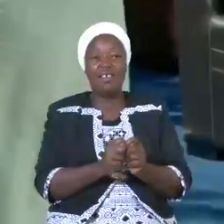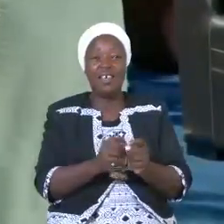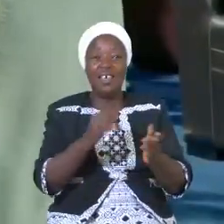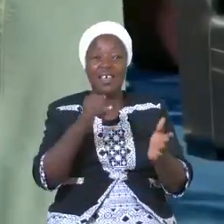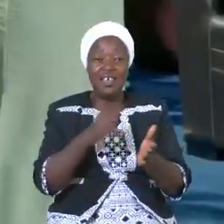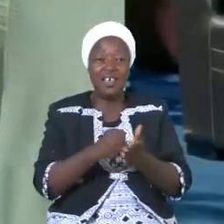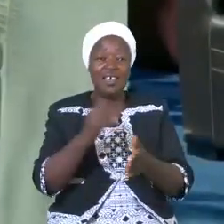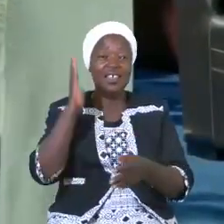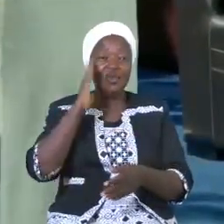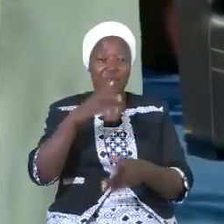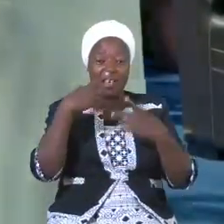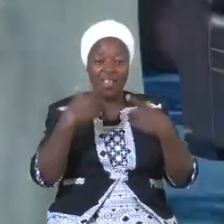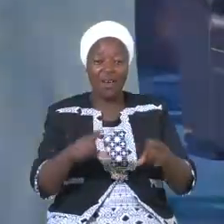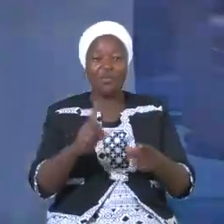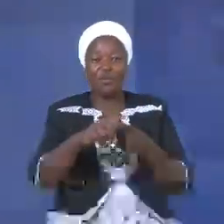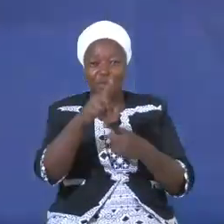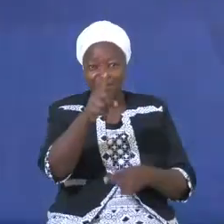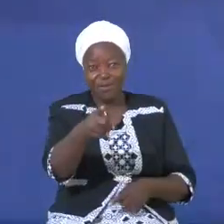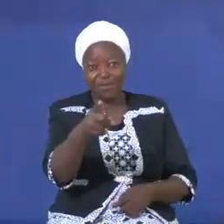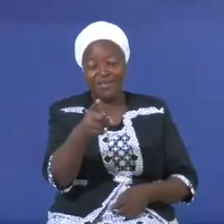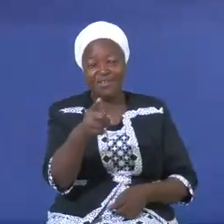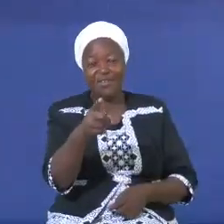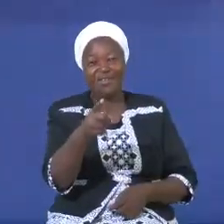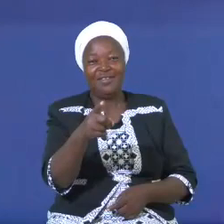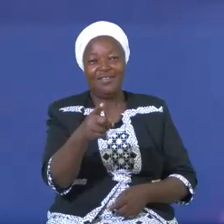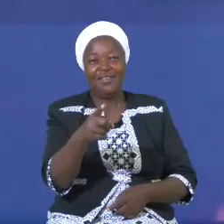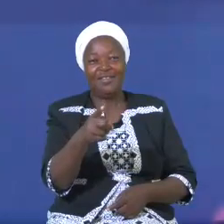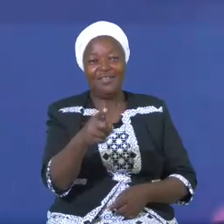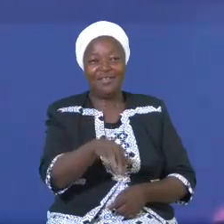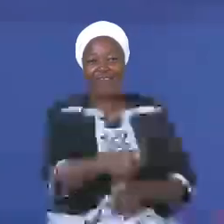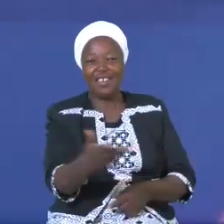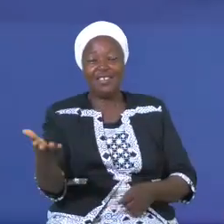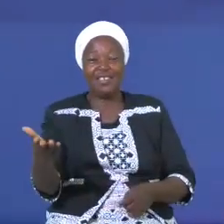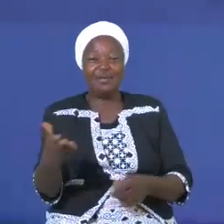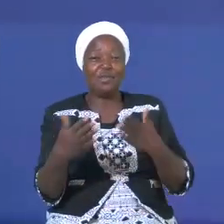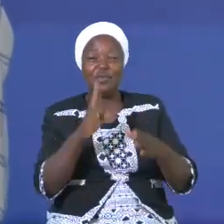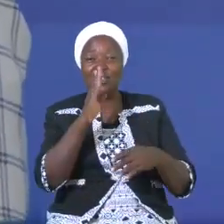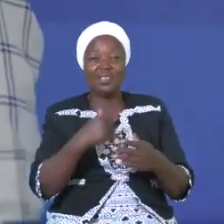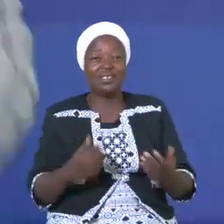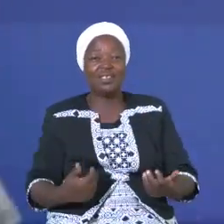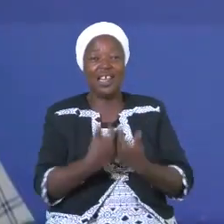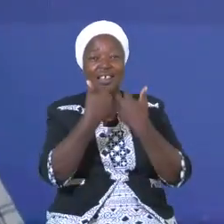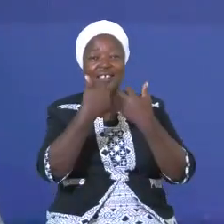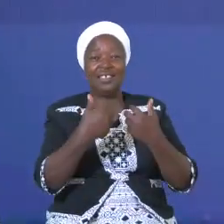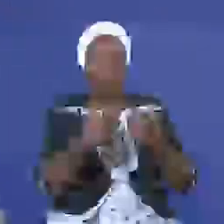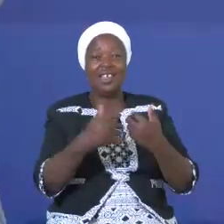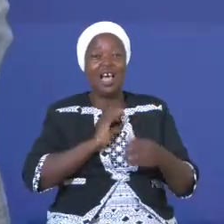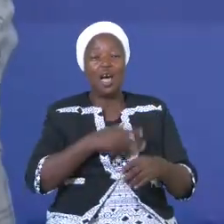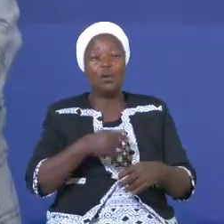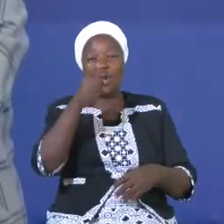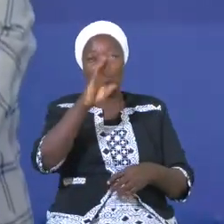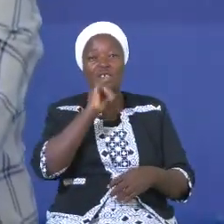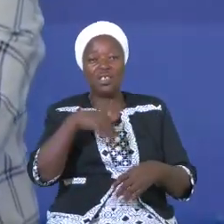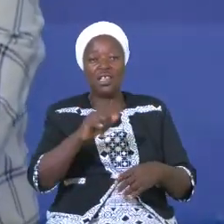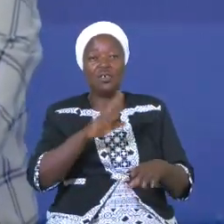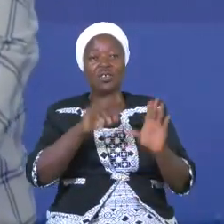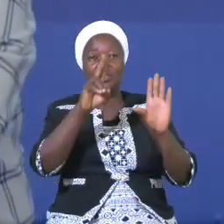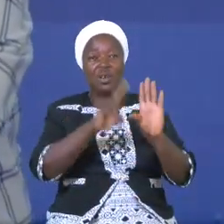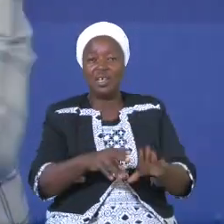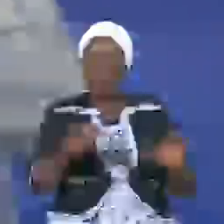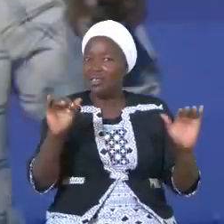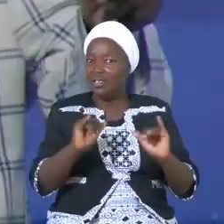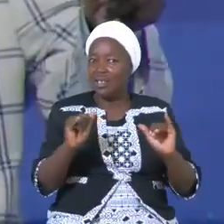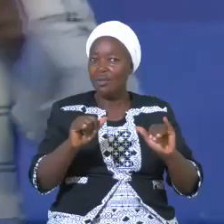happen to you whatever the challenge a god is still on the throne the same as